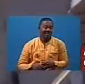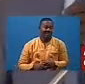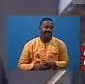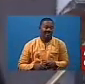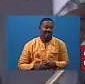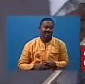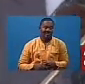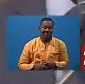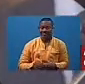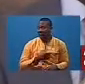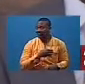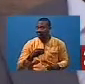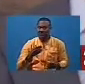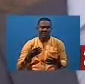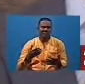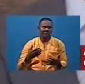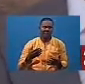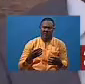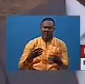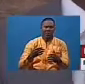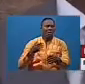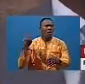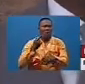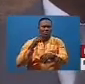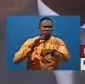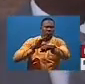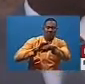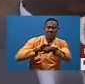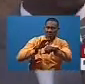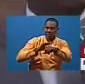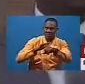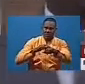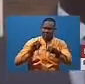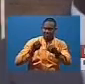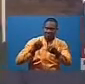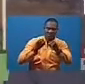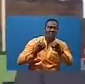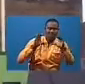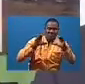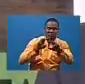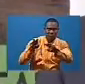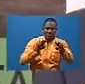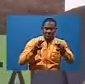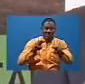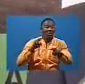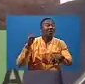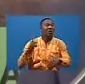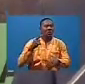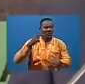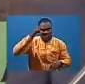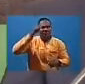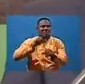and hold people in positions of power and authority to account for